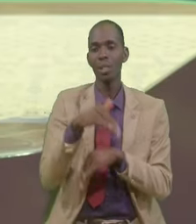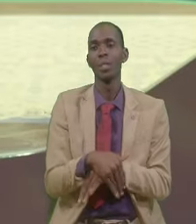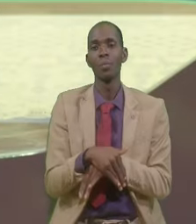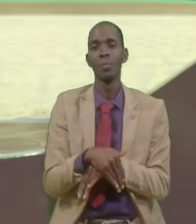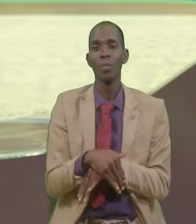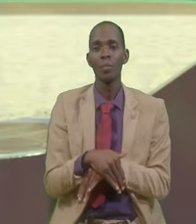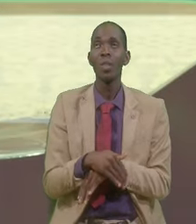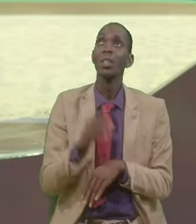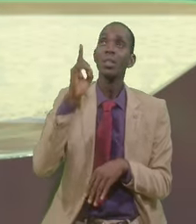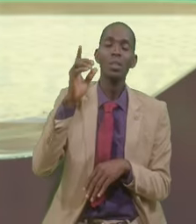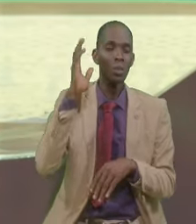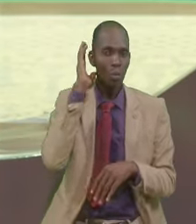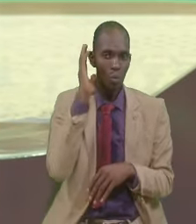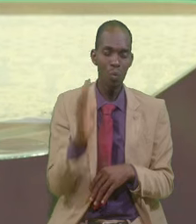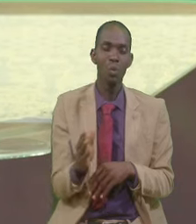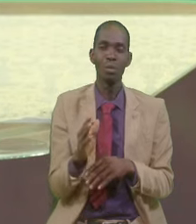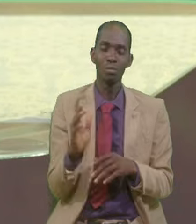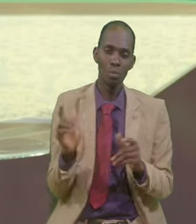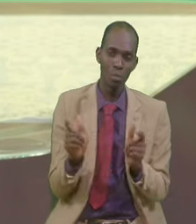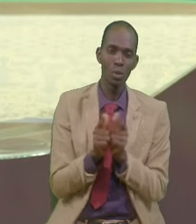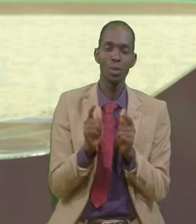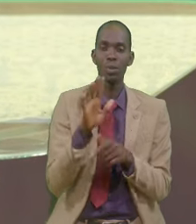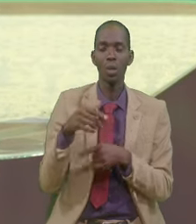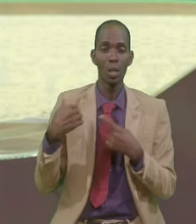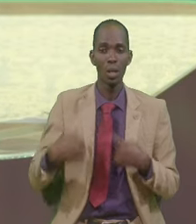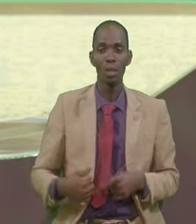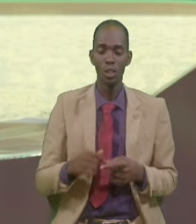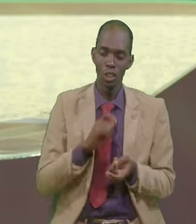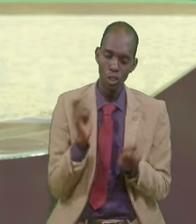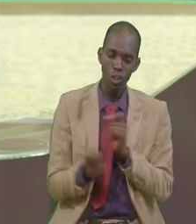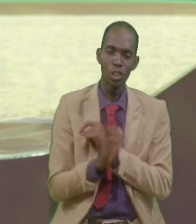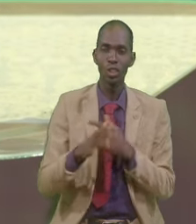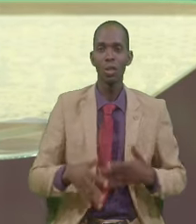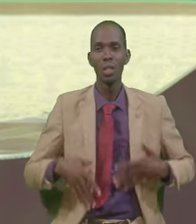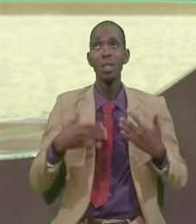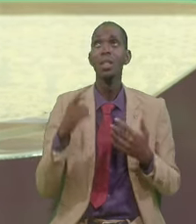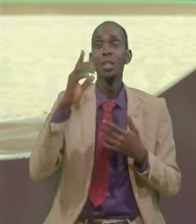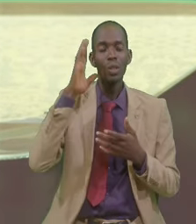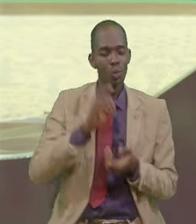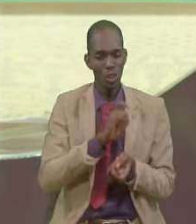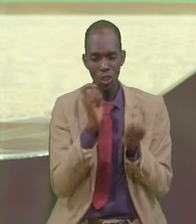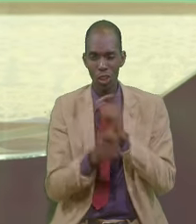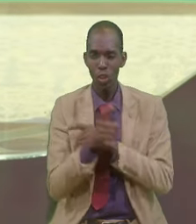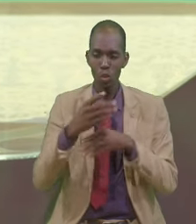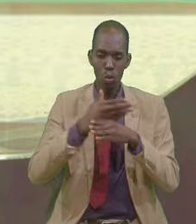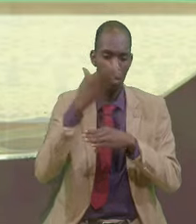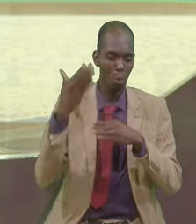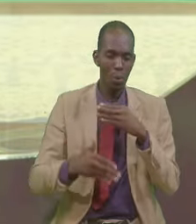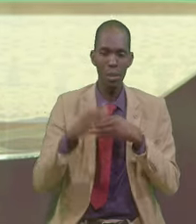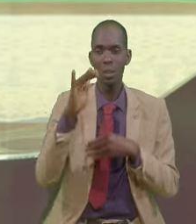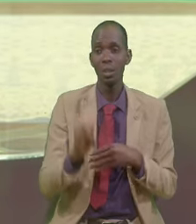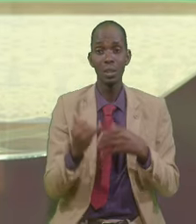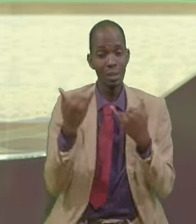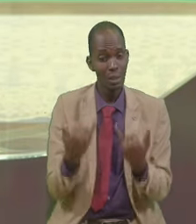He cleanses your heart. He changes your life. He'll transform you completely. This is